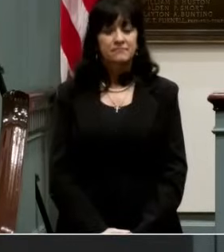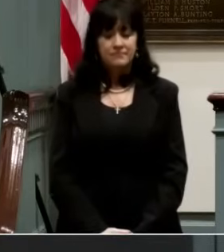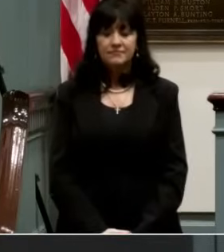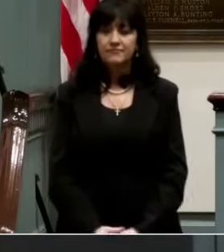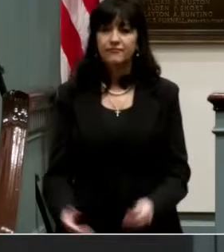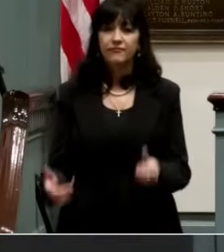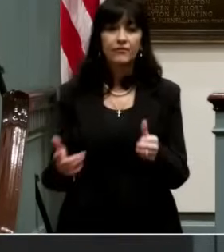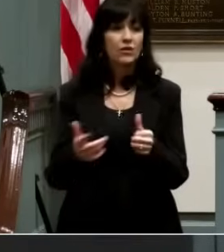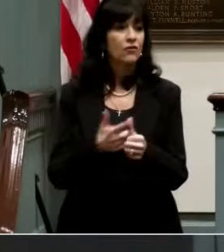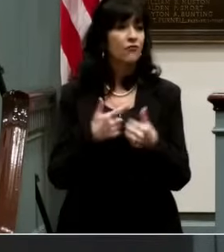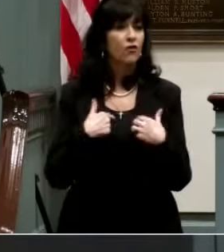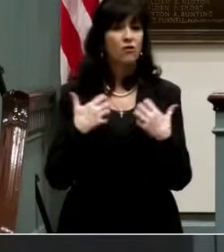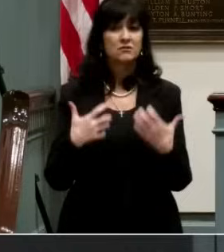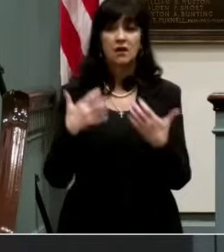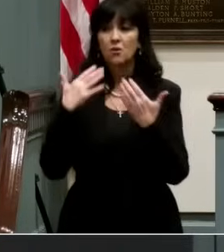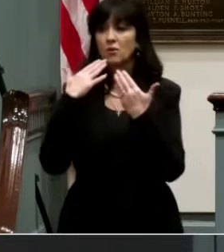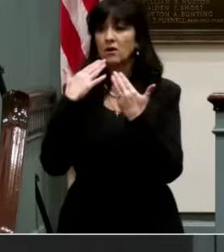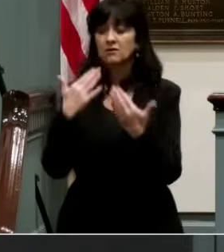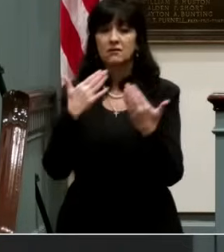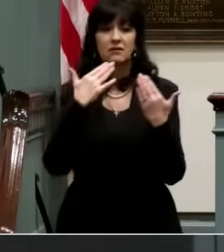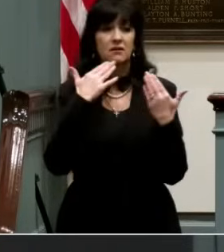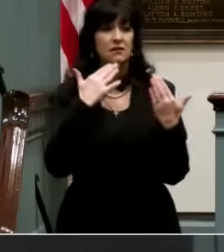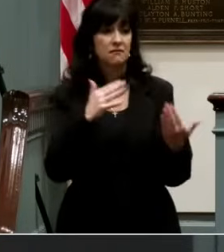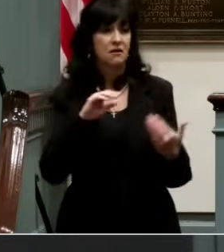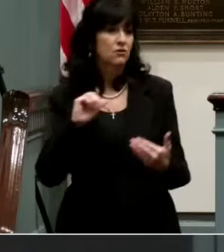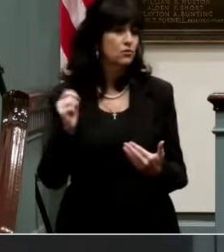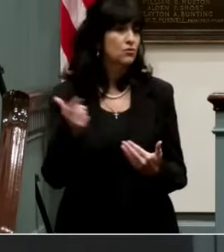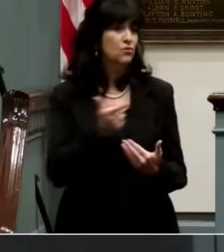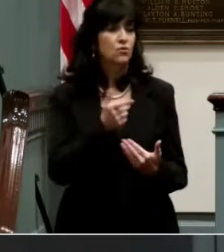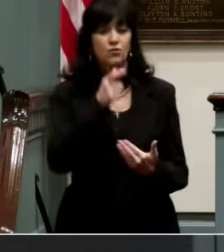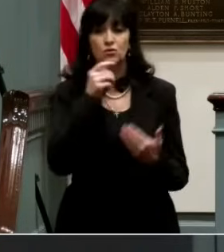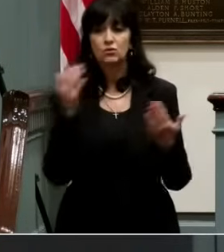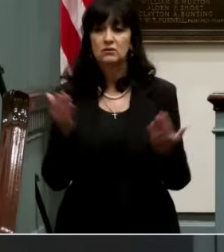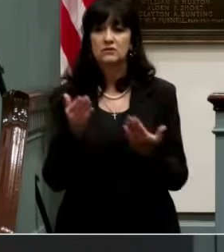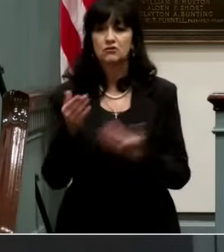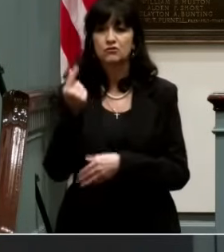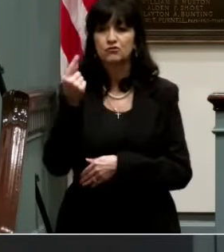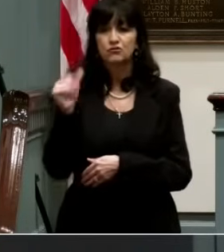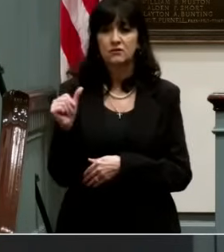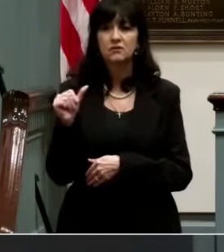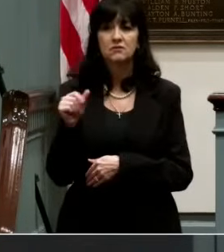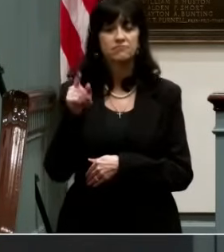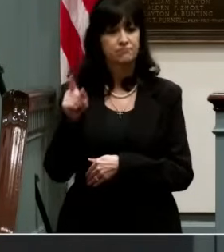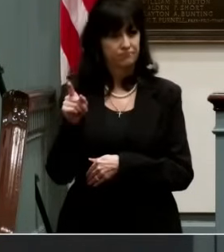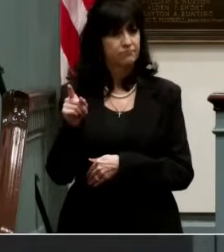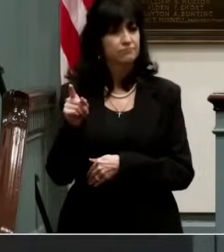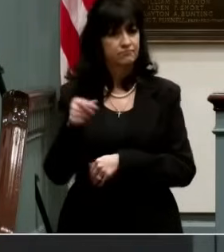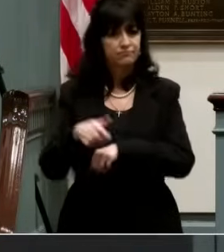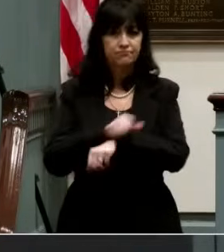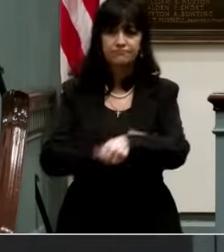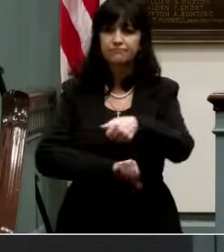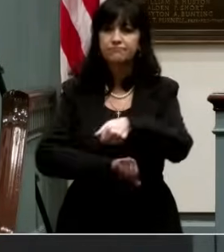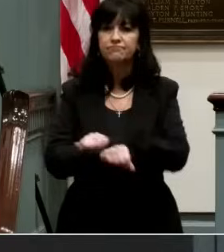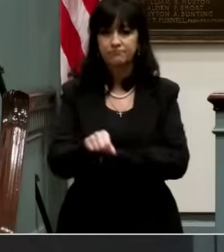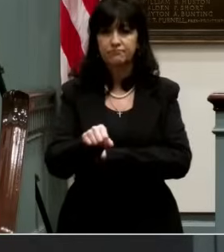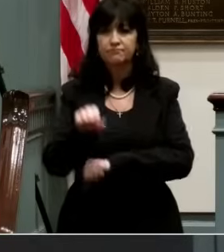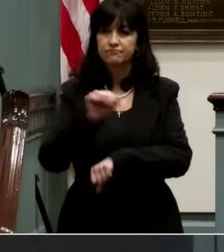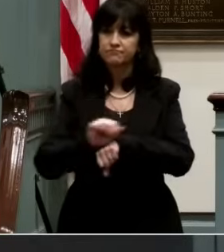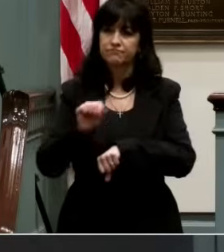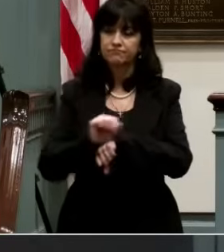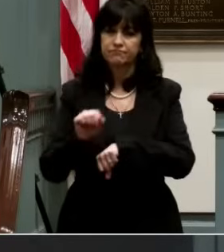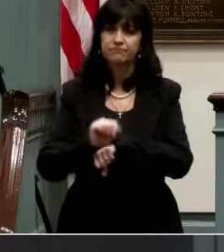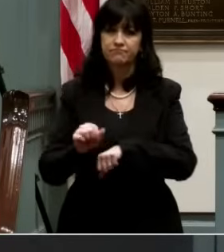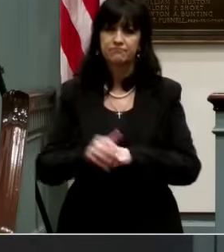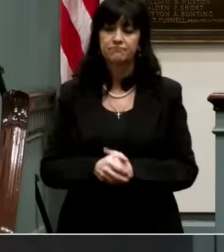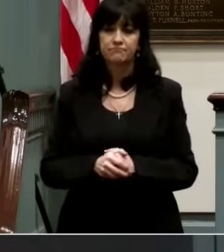First and foremost, I want to thank every member of the General Assembly for stepping up and agreeing to serve. In 2019,